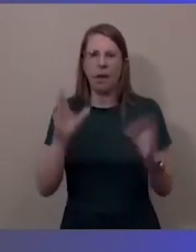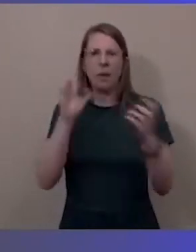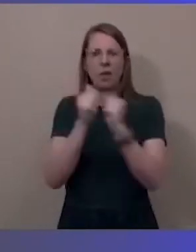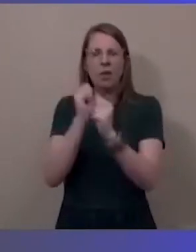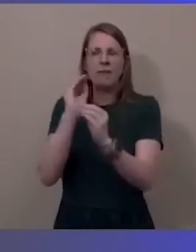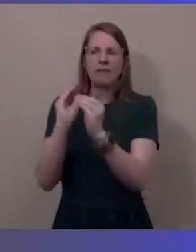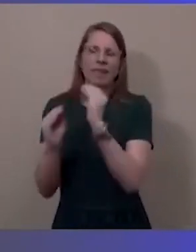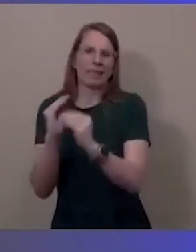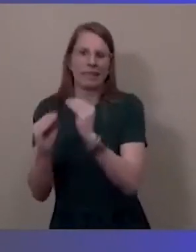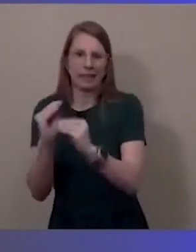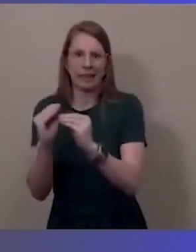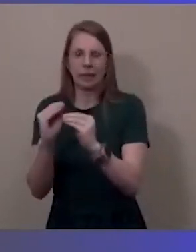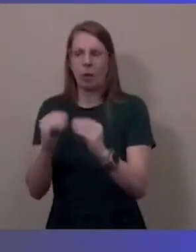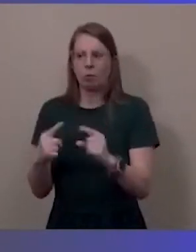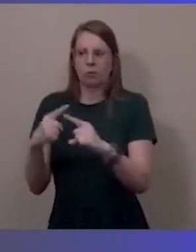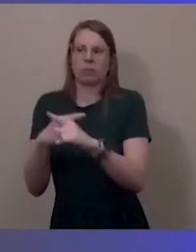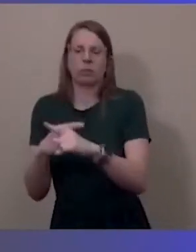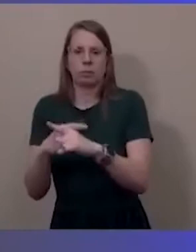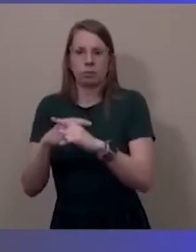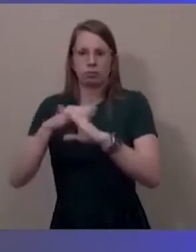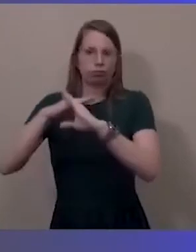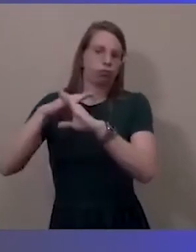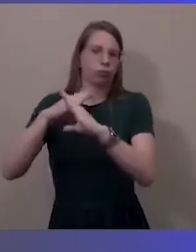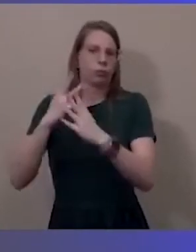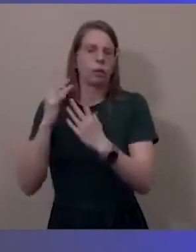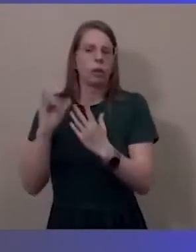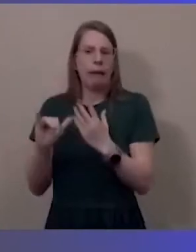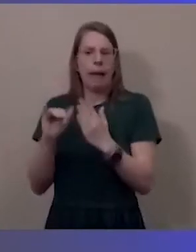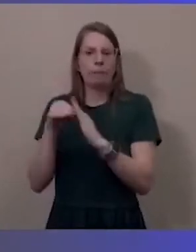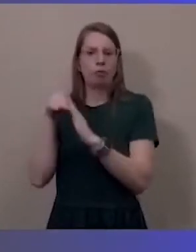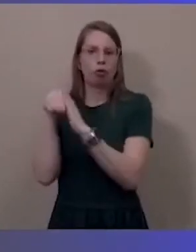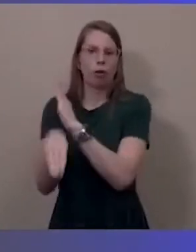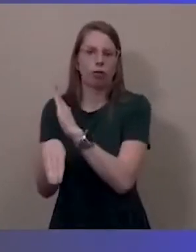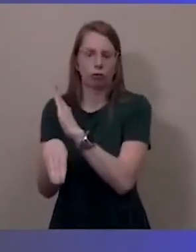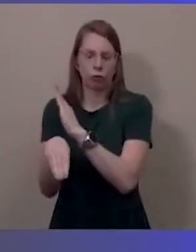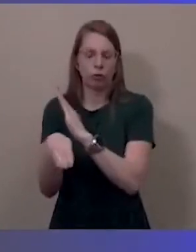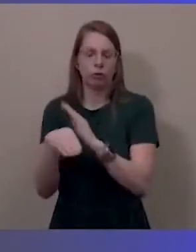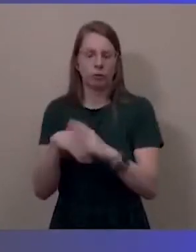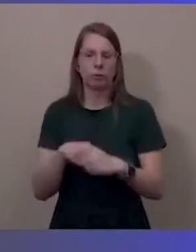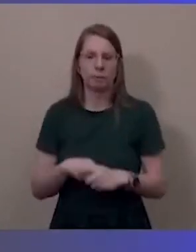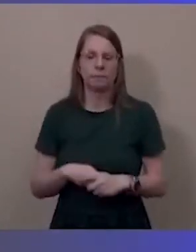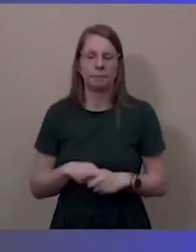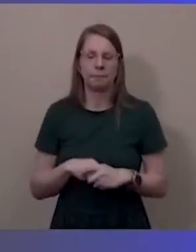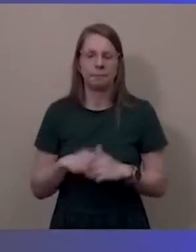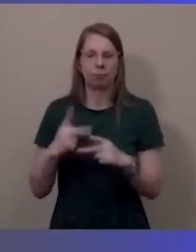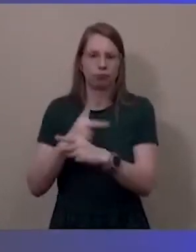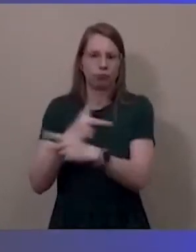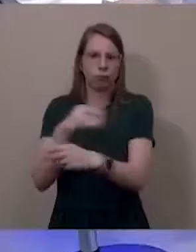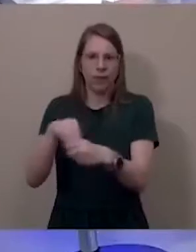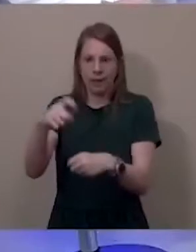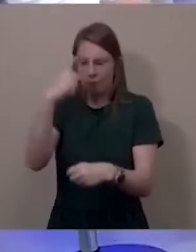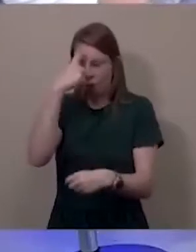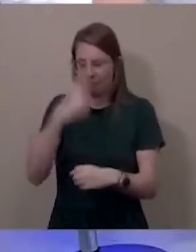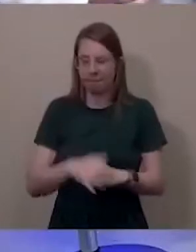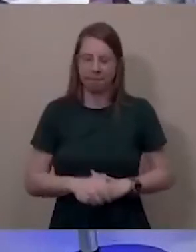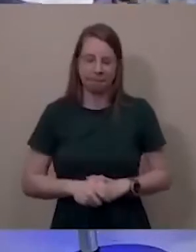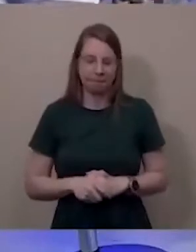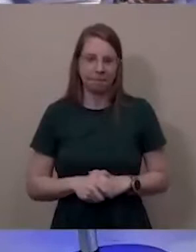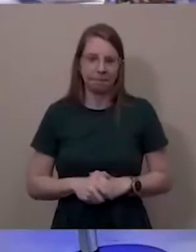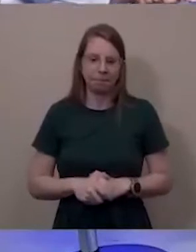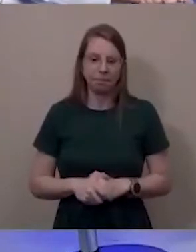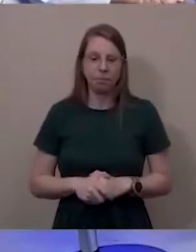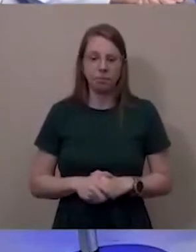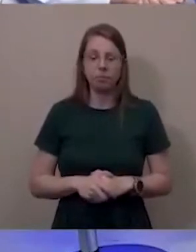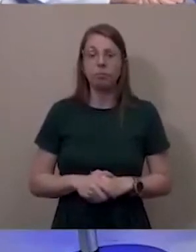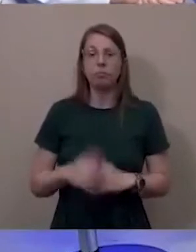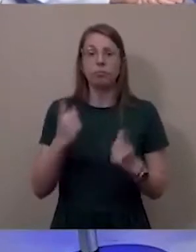anything or interfere with that sort of that progression of the disease in the brain. Jill, other